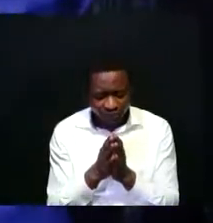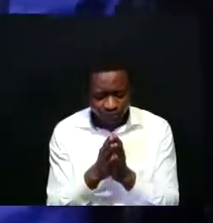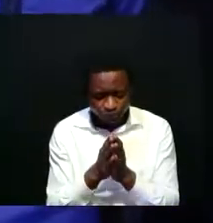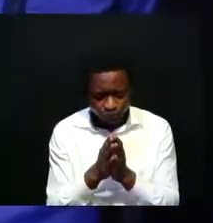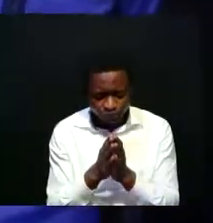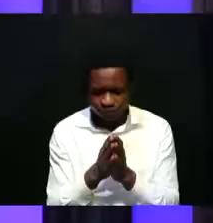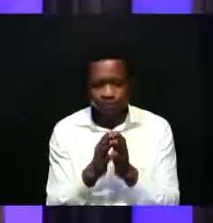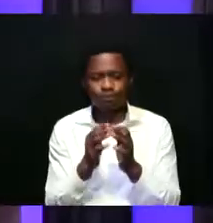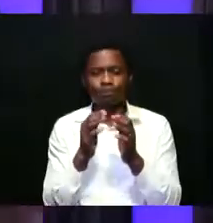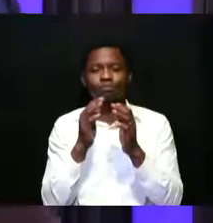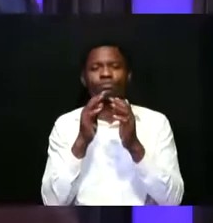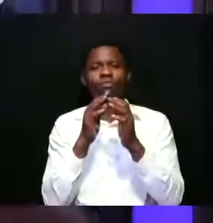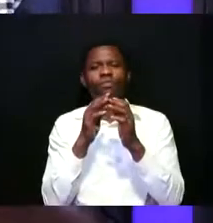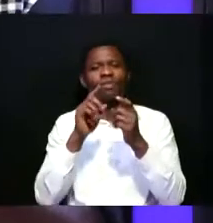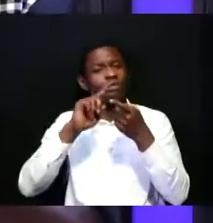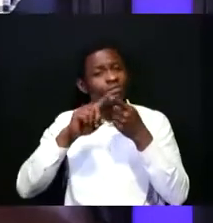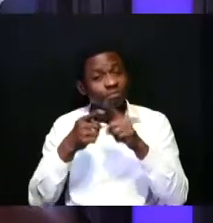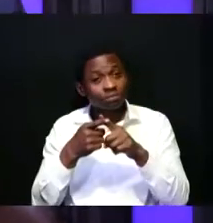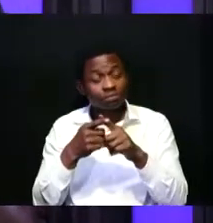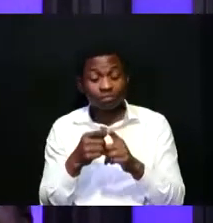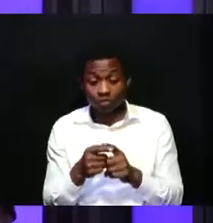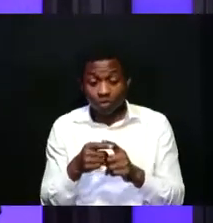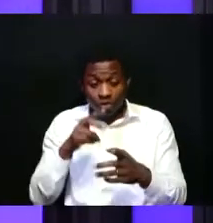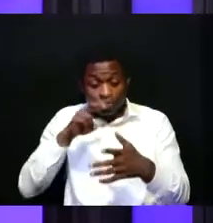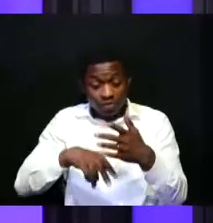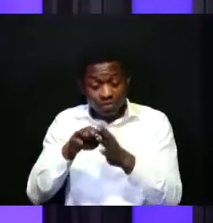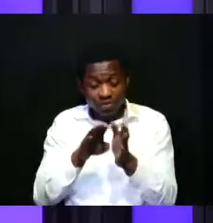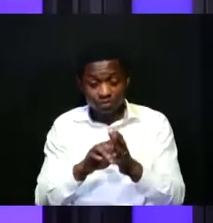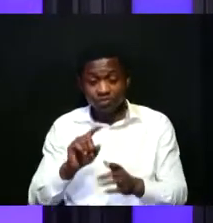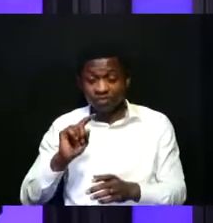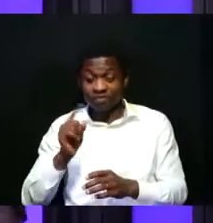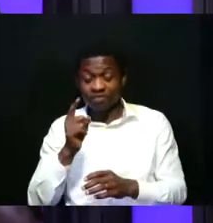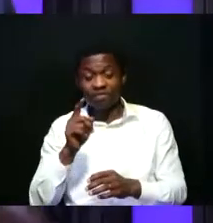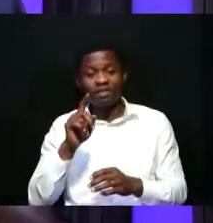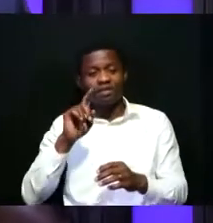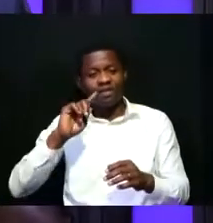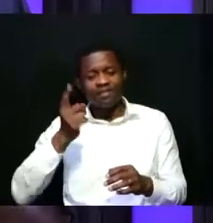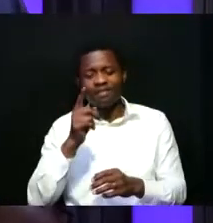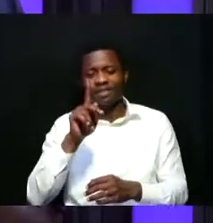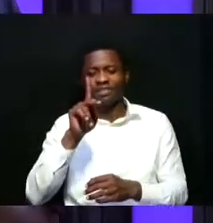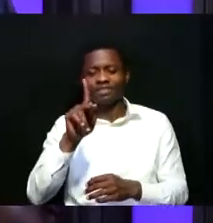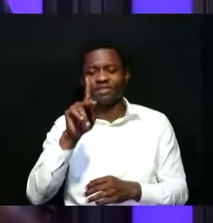Beloved, from the 1 Kings 18:37 that our father just read to us,